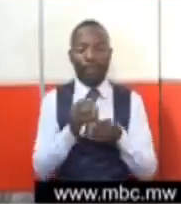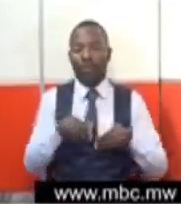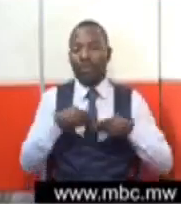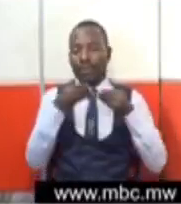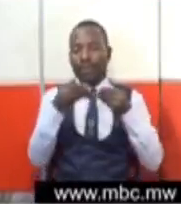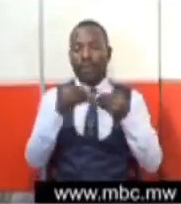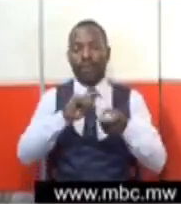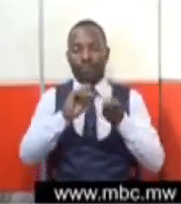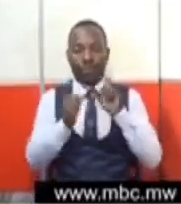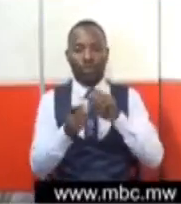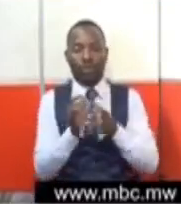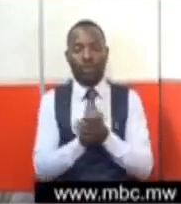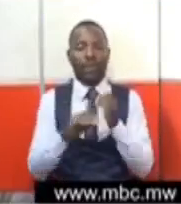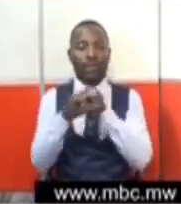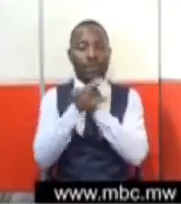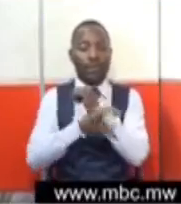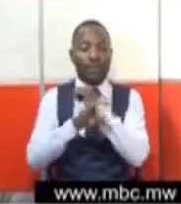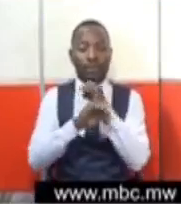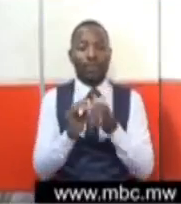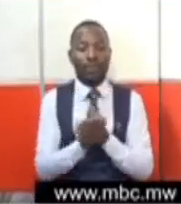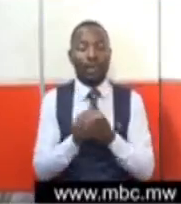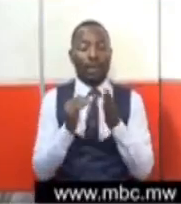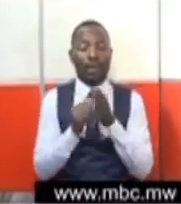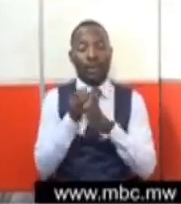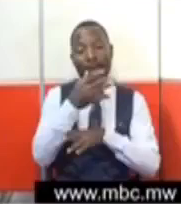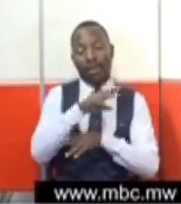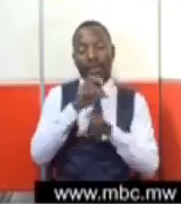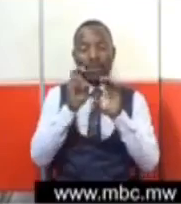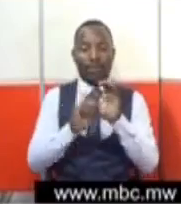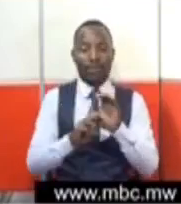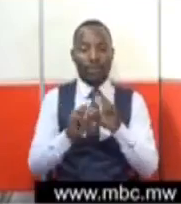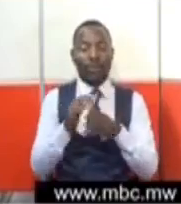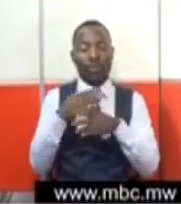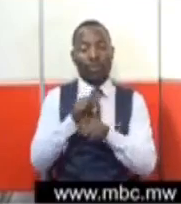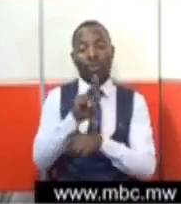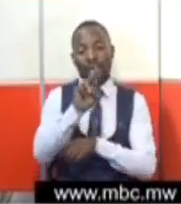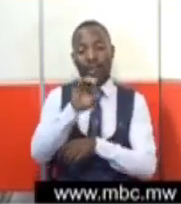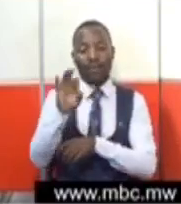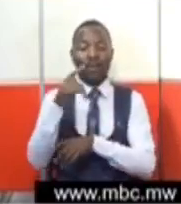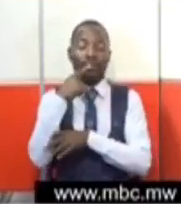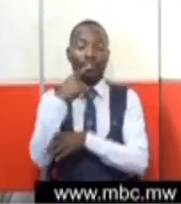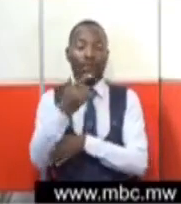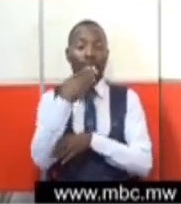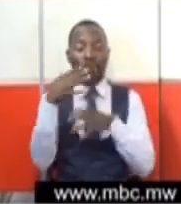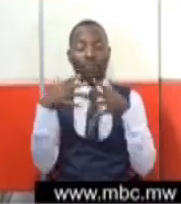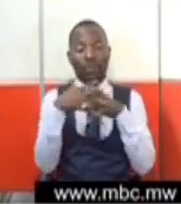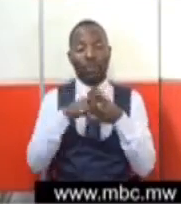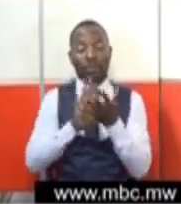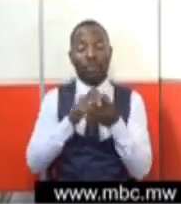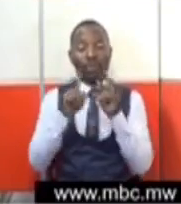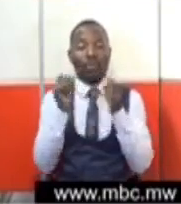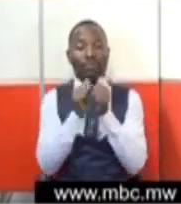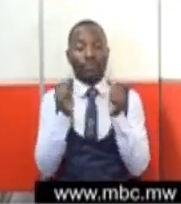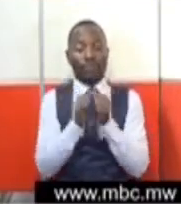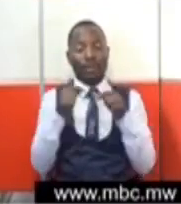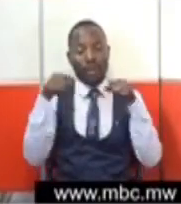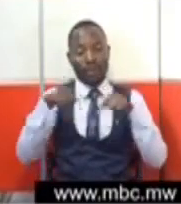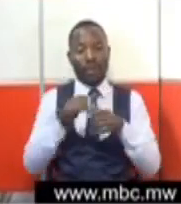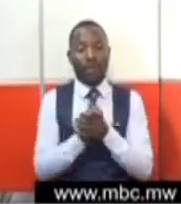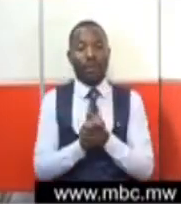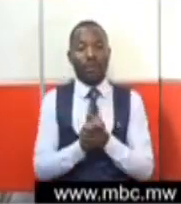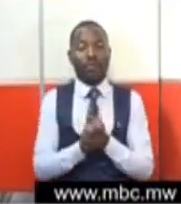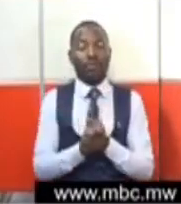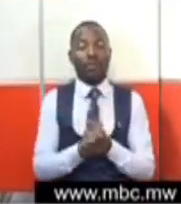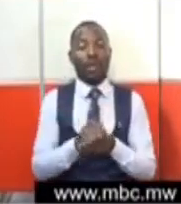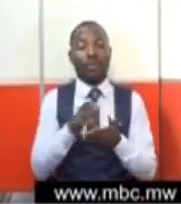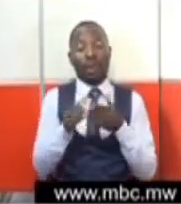to transform this country. Jephthah Mtema, chairperson for NEF, said it is commendable that more people are now servicing their